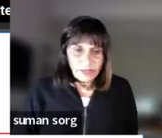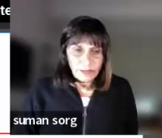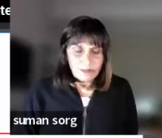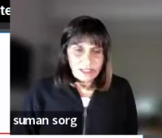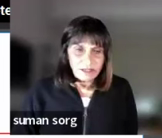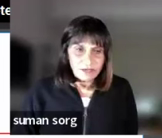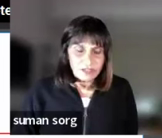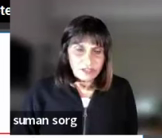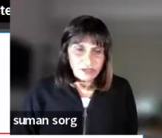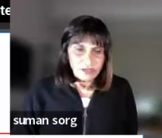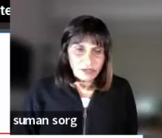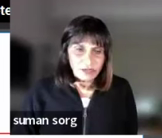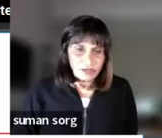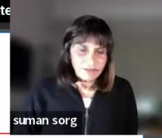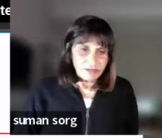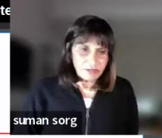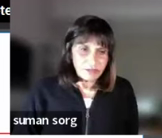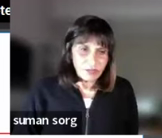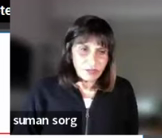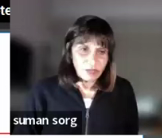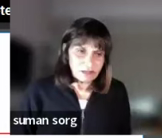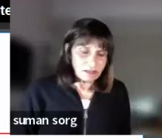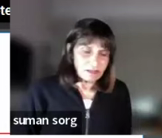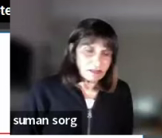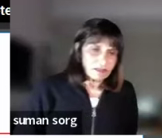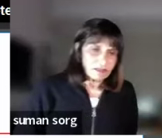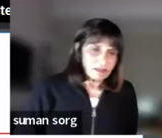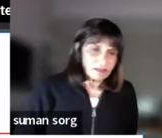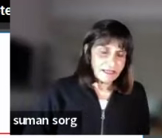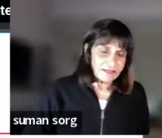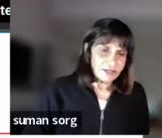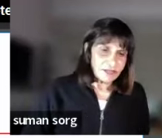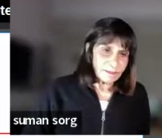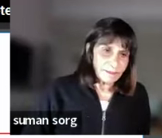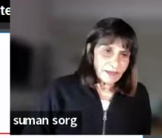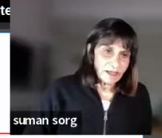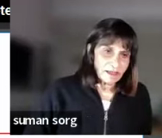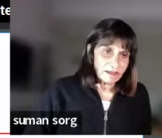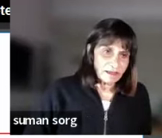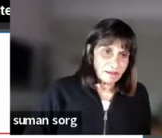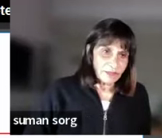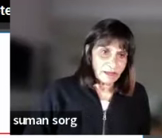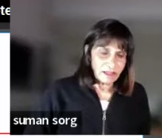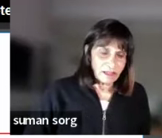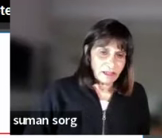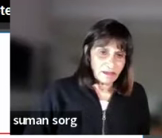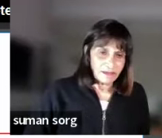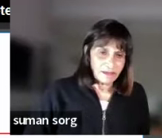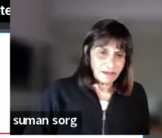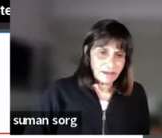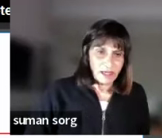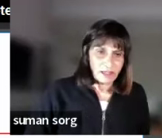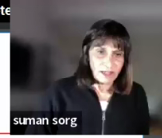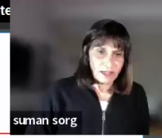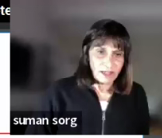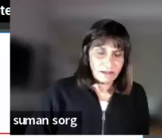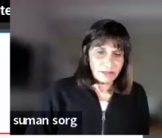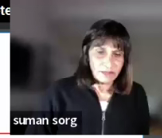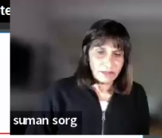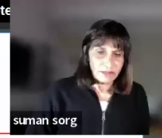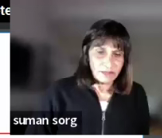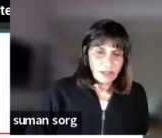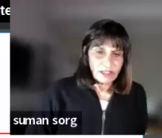The welcome center you see on the left, the small building, that's the entry, and then the parking area behind